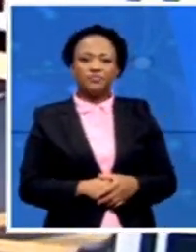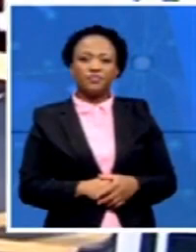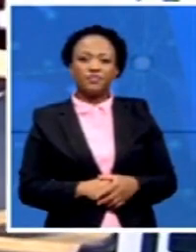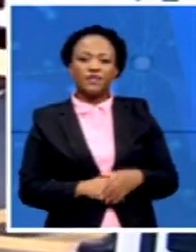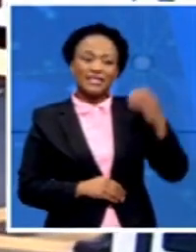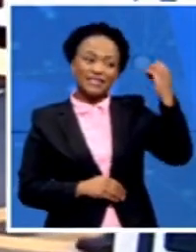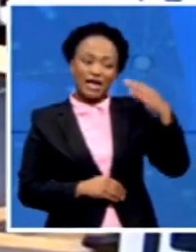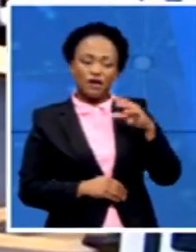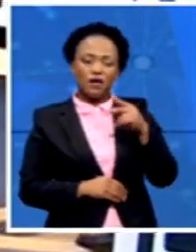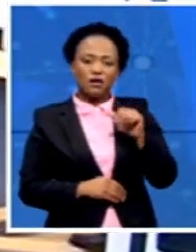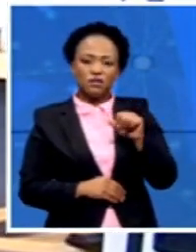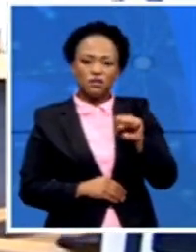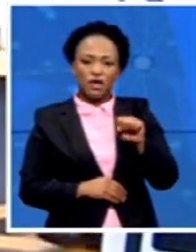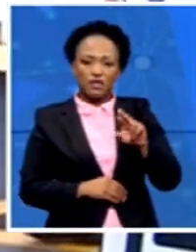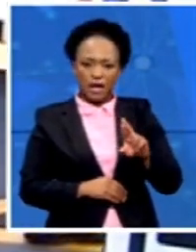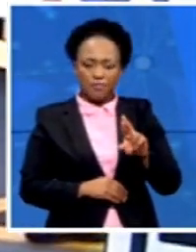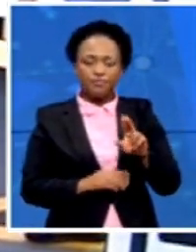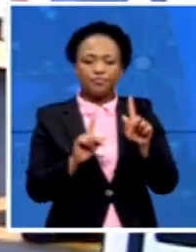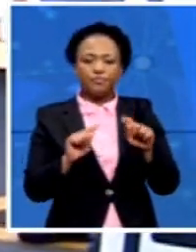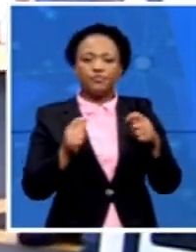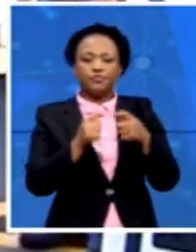September this year, they hope to retain their position on the